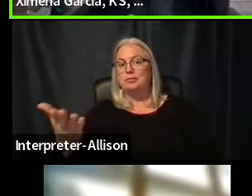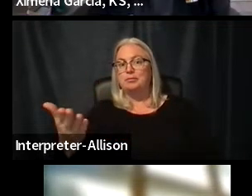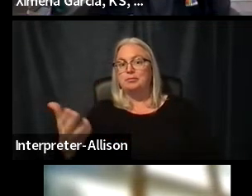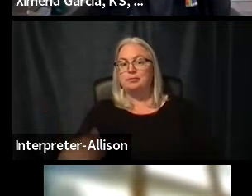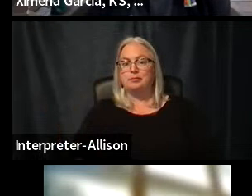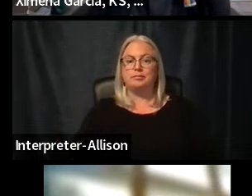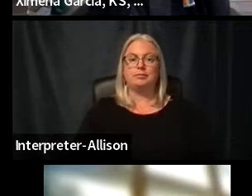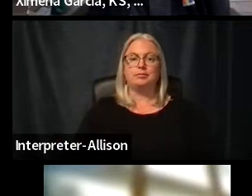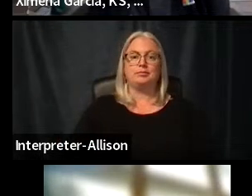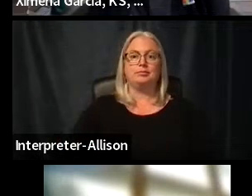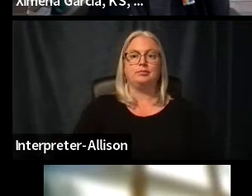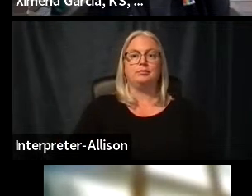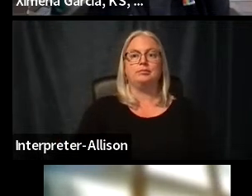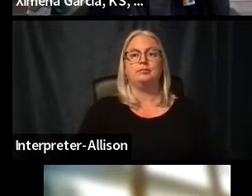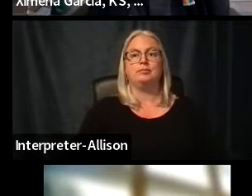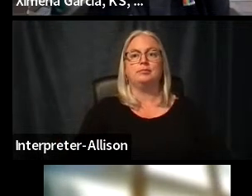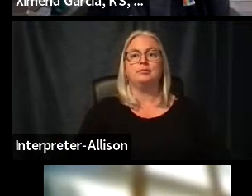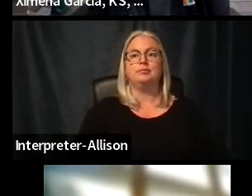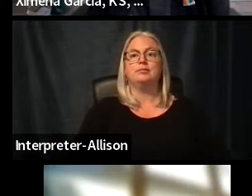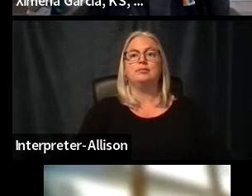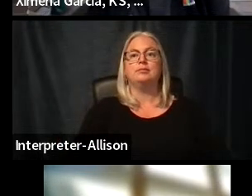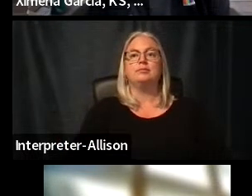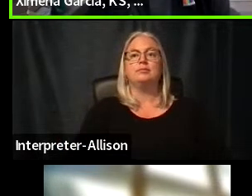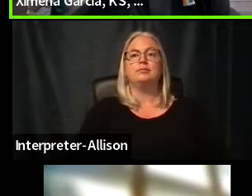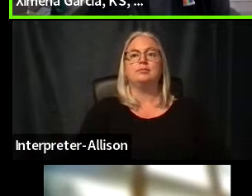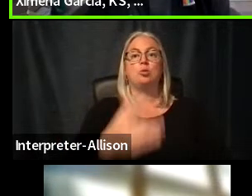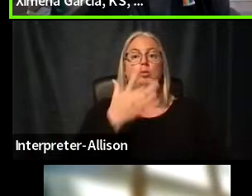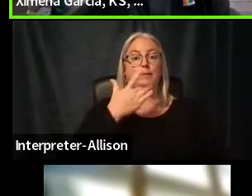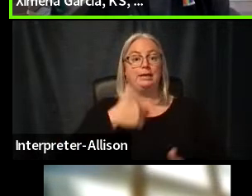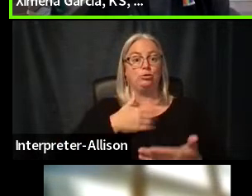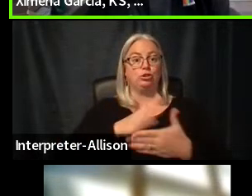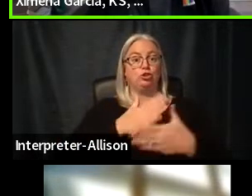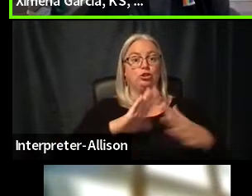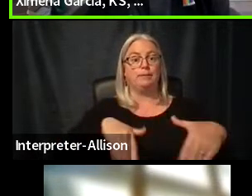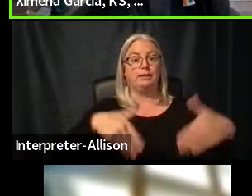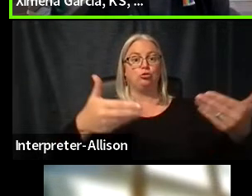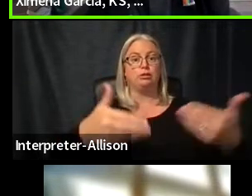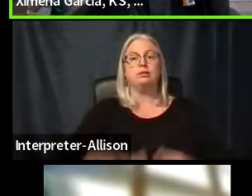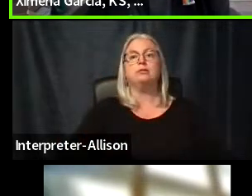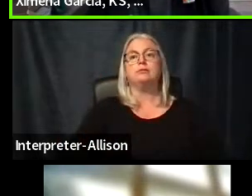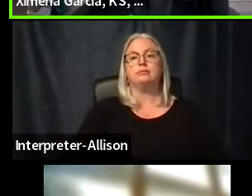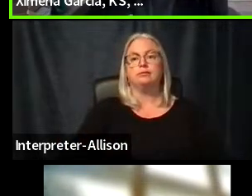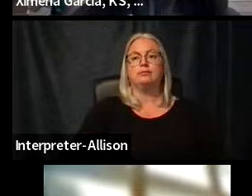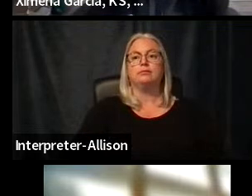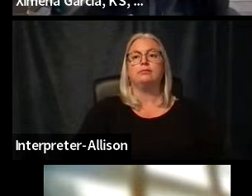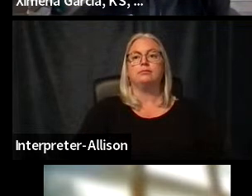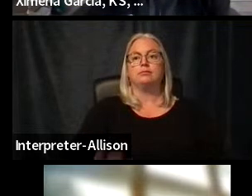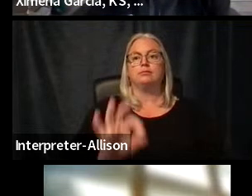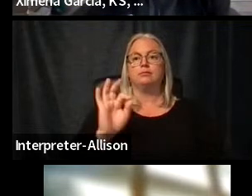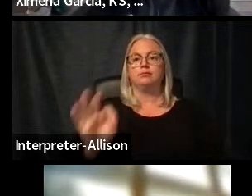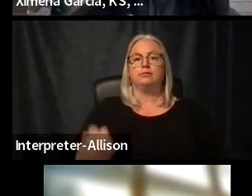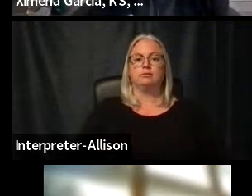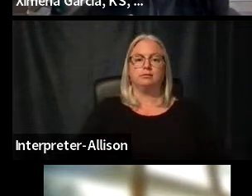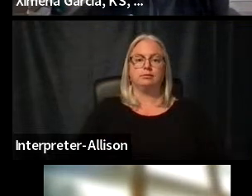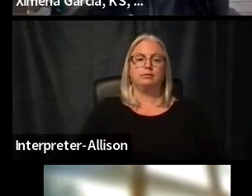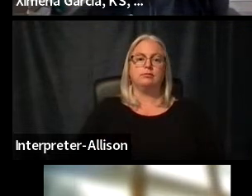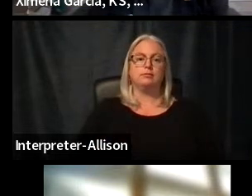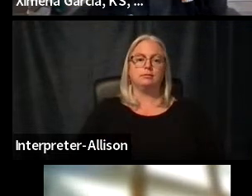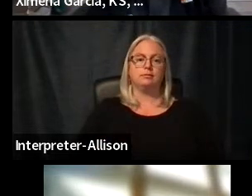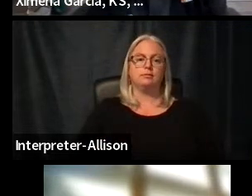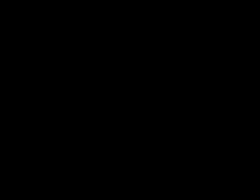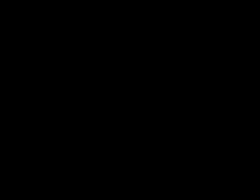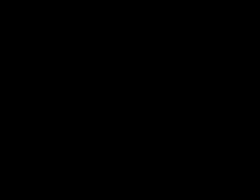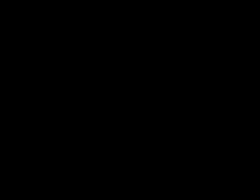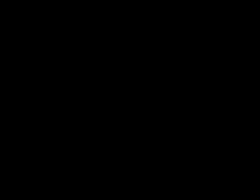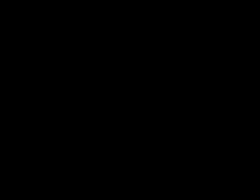Yes. Do you want me to share my screen here? Yeah, that'd be great. Okay, perfect. And there